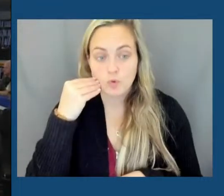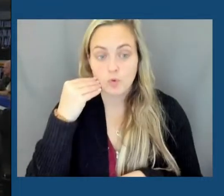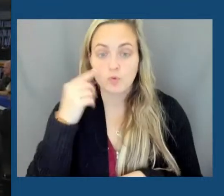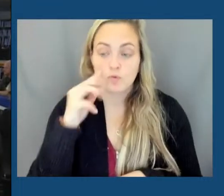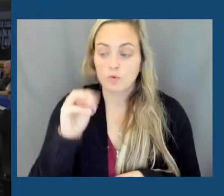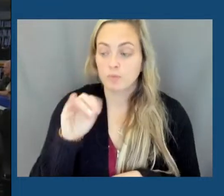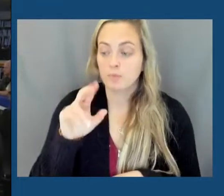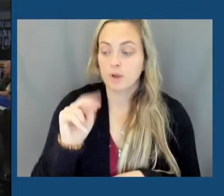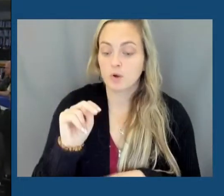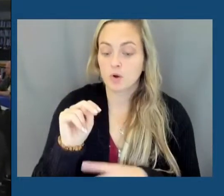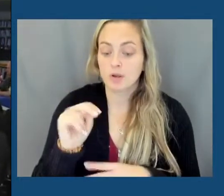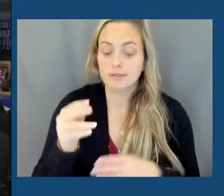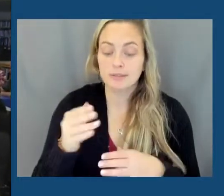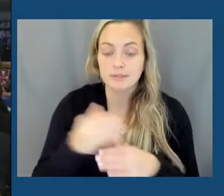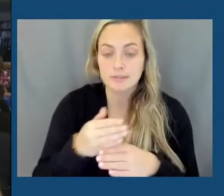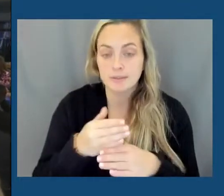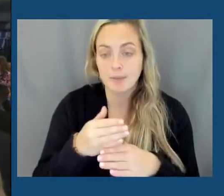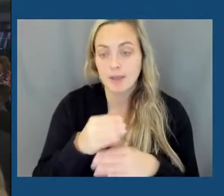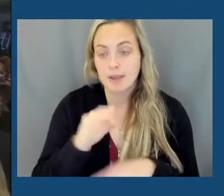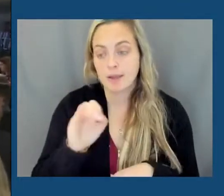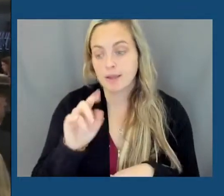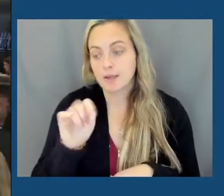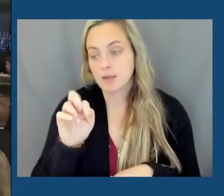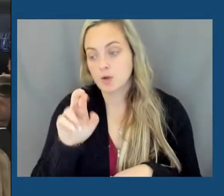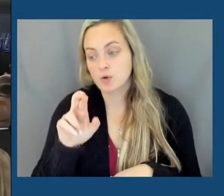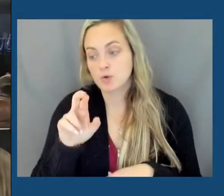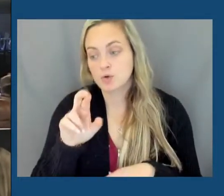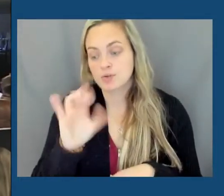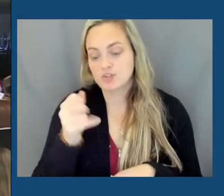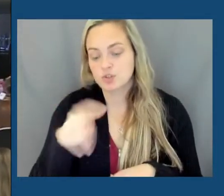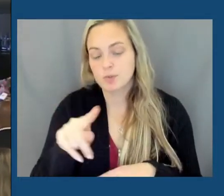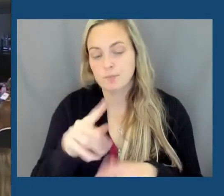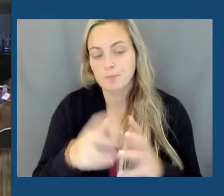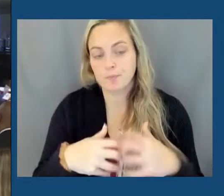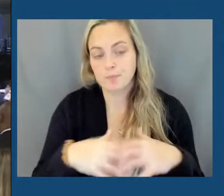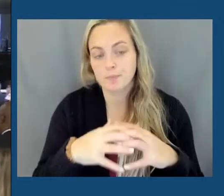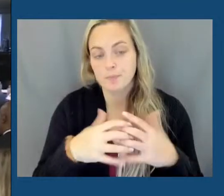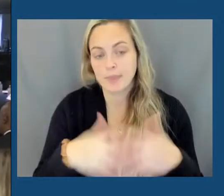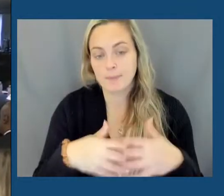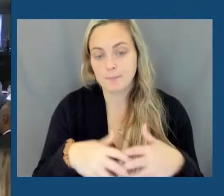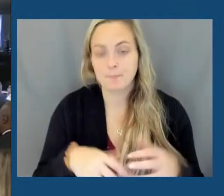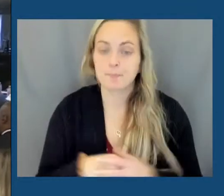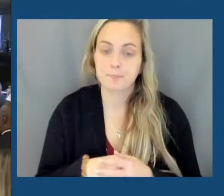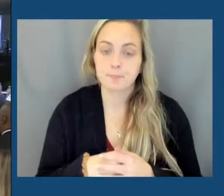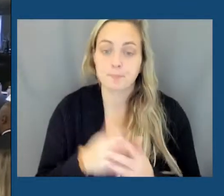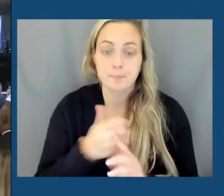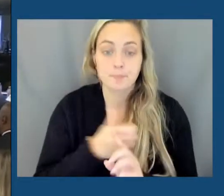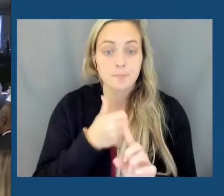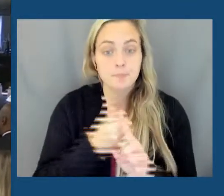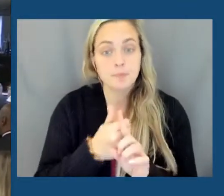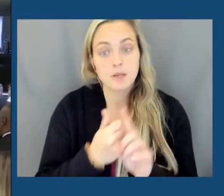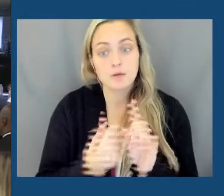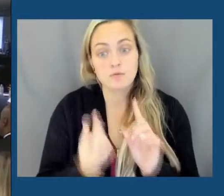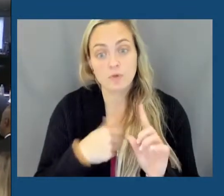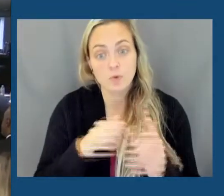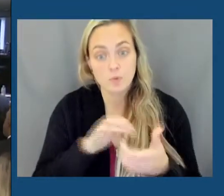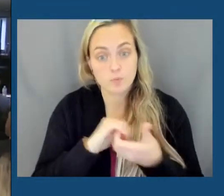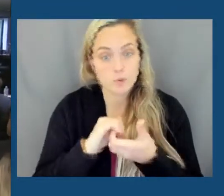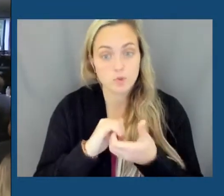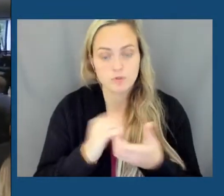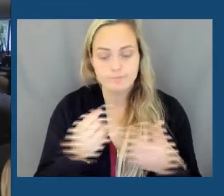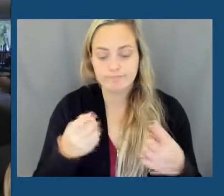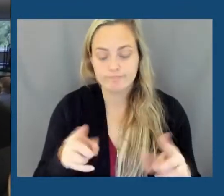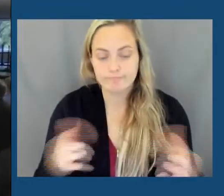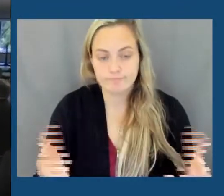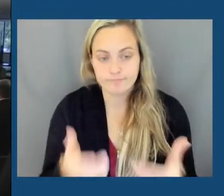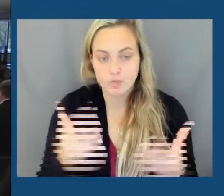Micron's semiconductor chip plant. The impacts of our growing partnership will come to life right here in these hallways